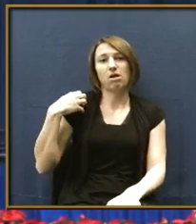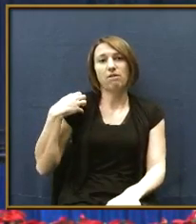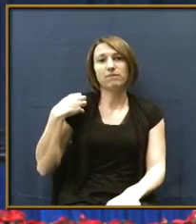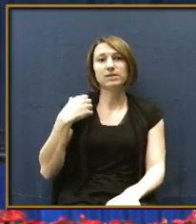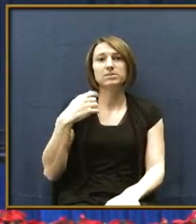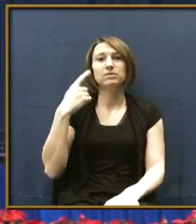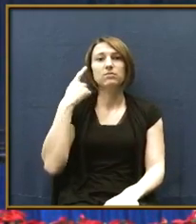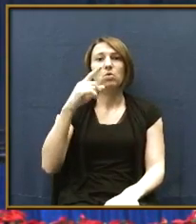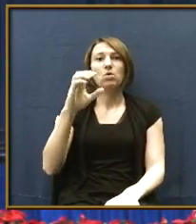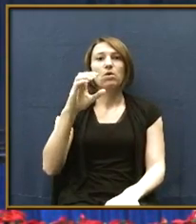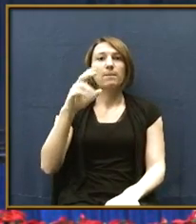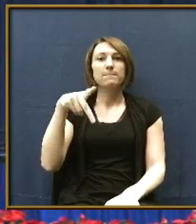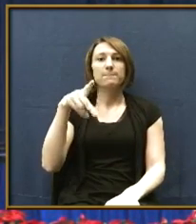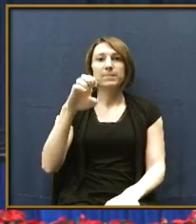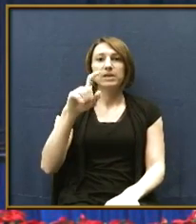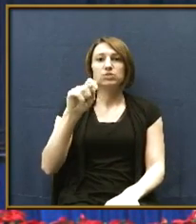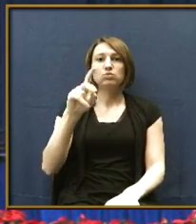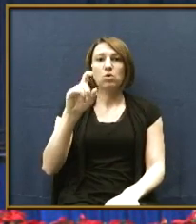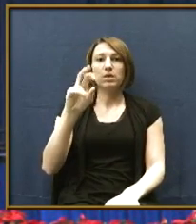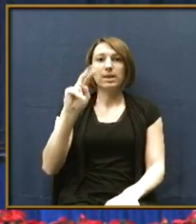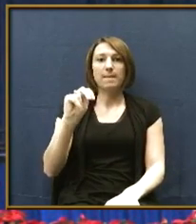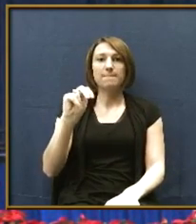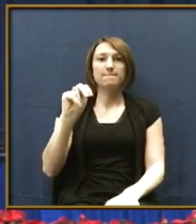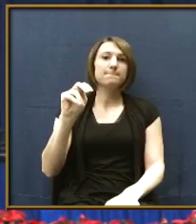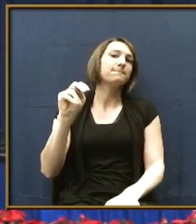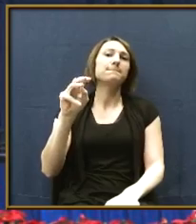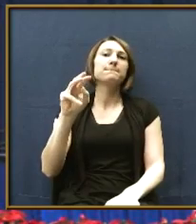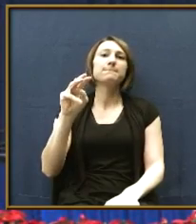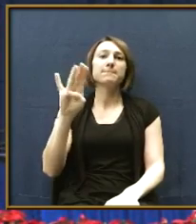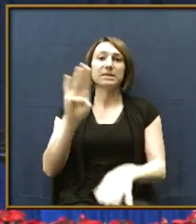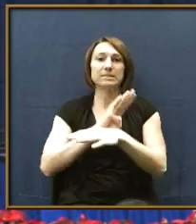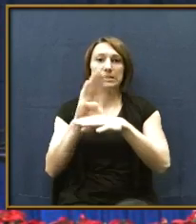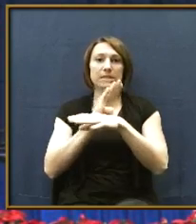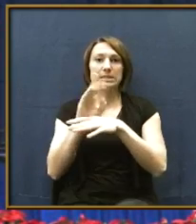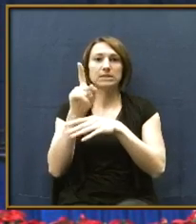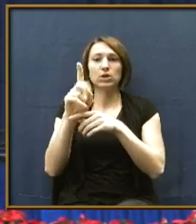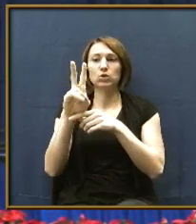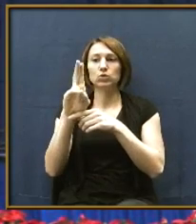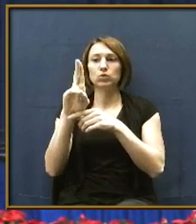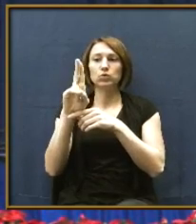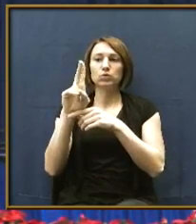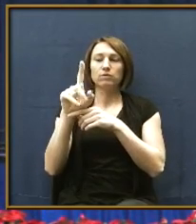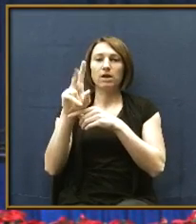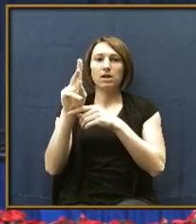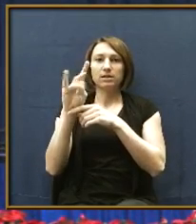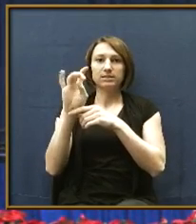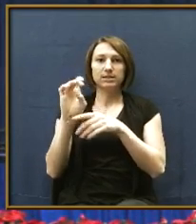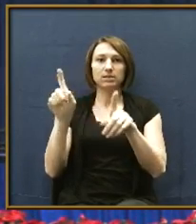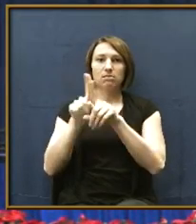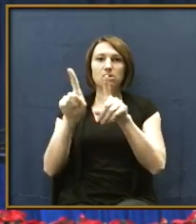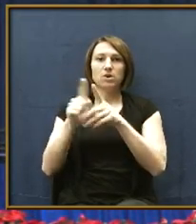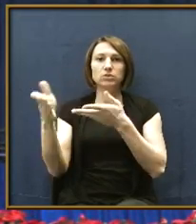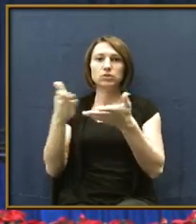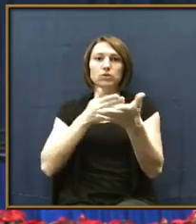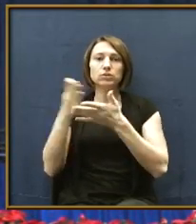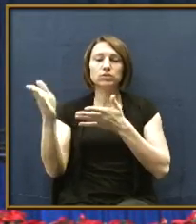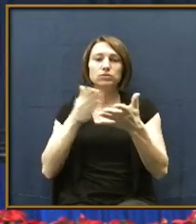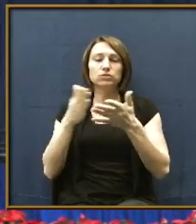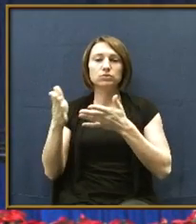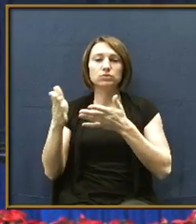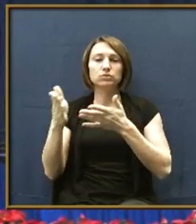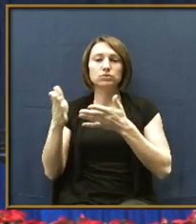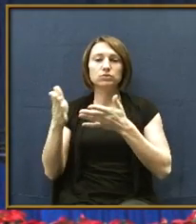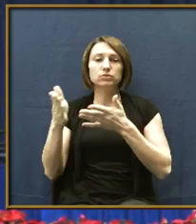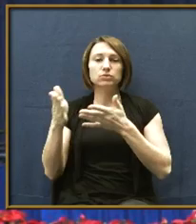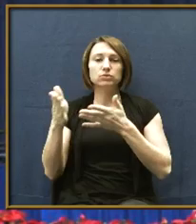Petroleum Marketing in Uvalde, and then his 5 years as staff accountant and auditor for the Coleman Horton and Company Accounting and